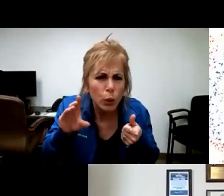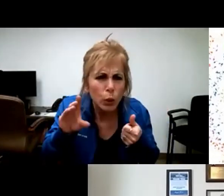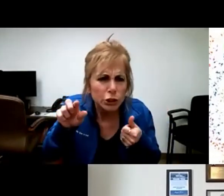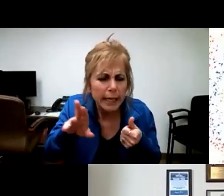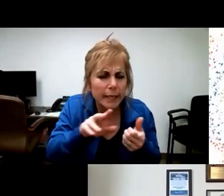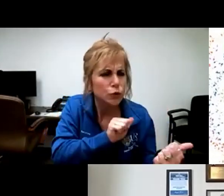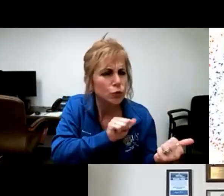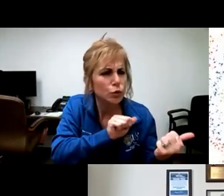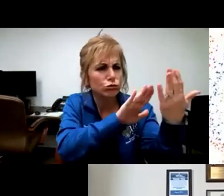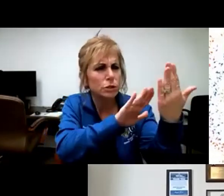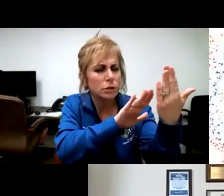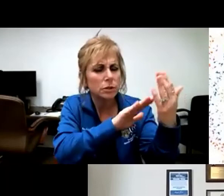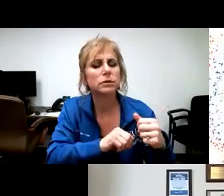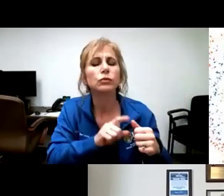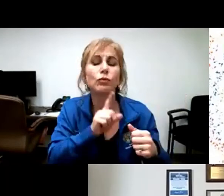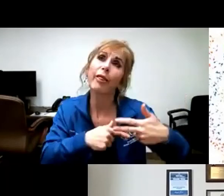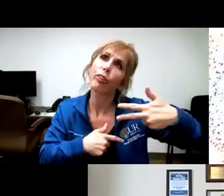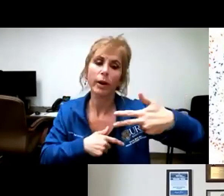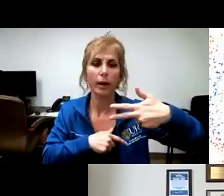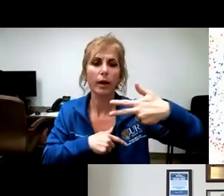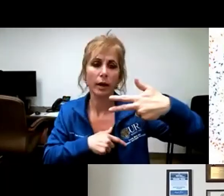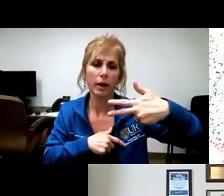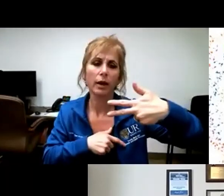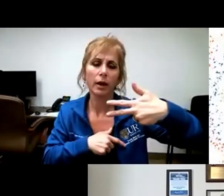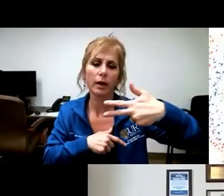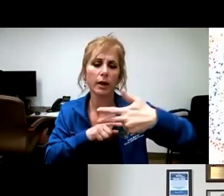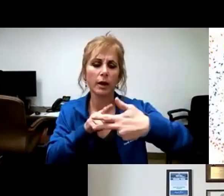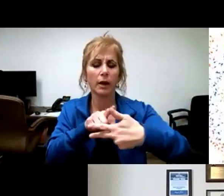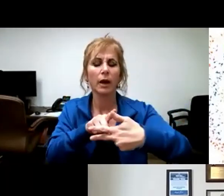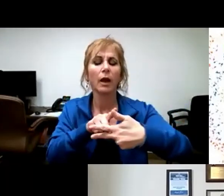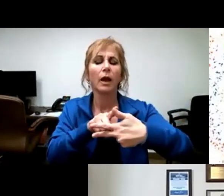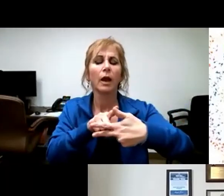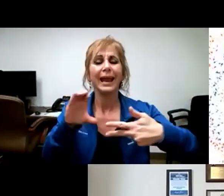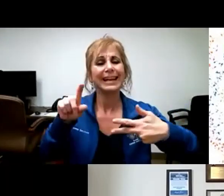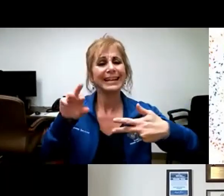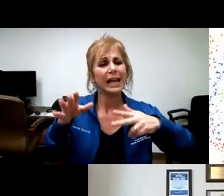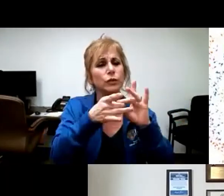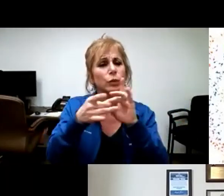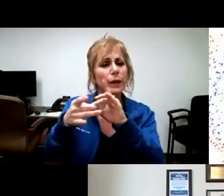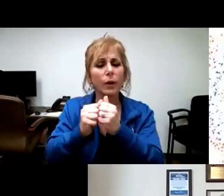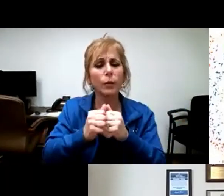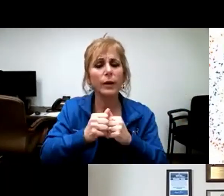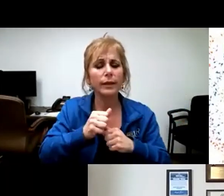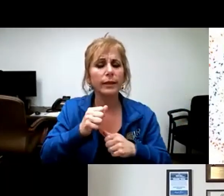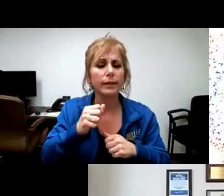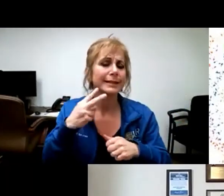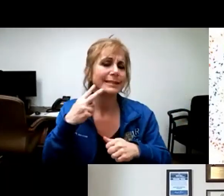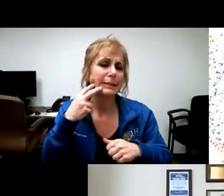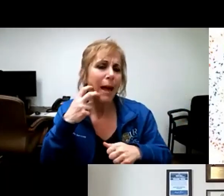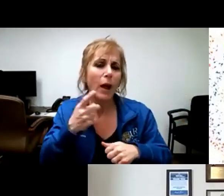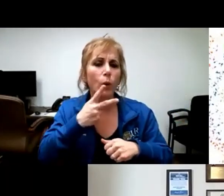address. Really, there are three. One, tobacco-related cancers, which has a really high burden